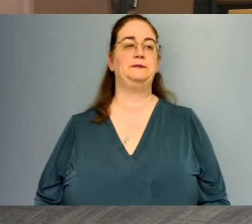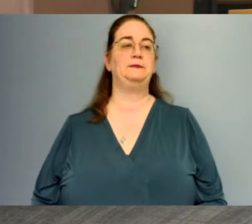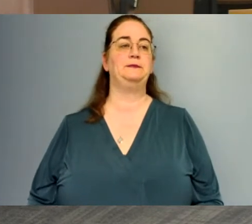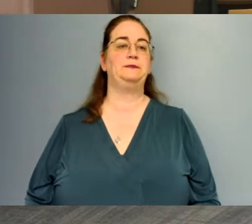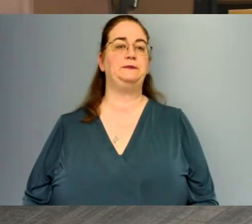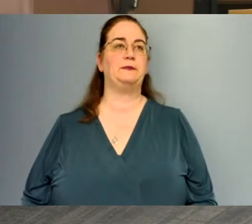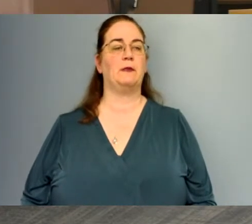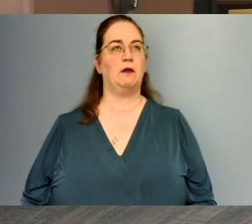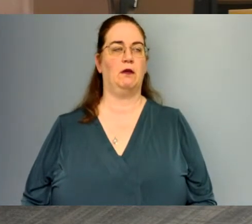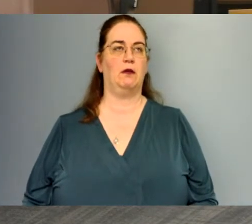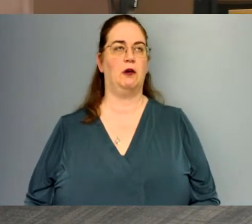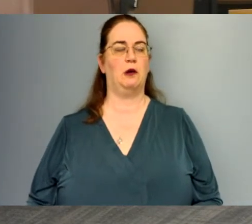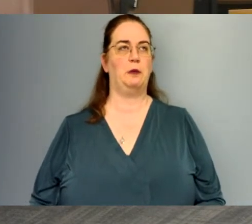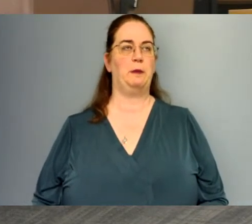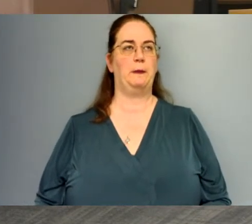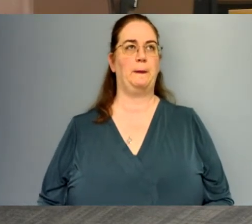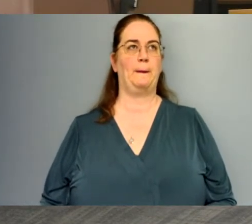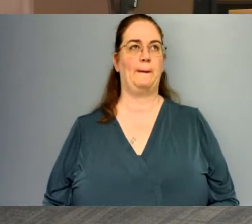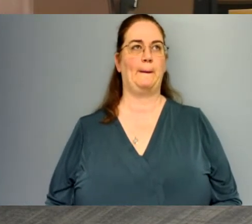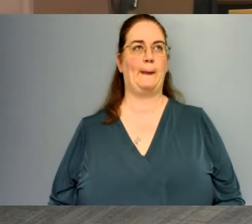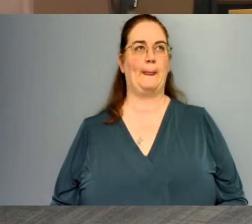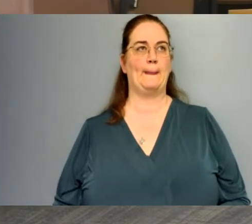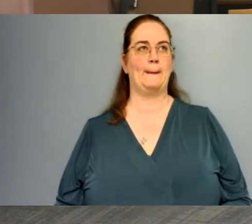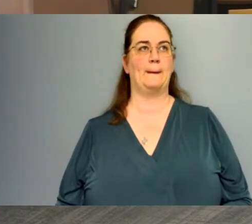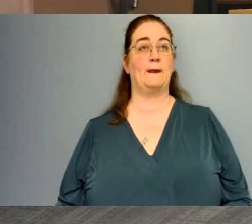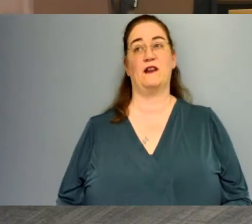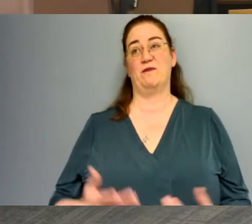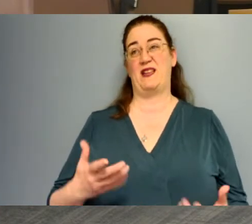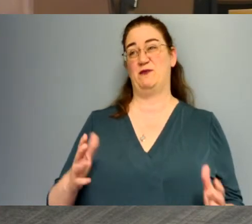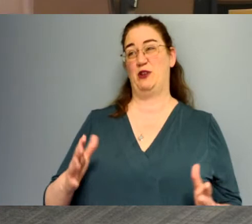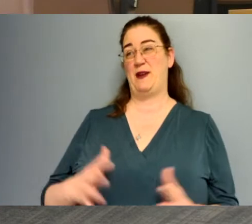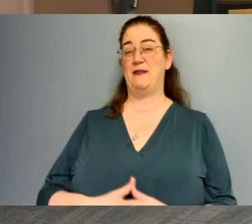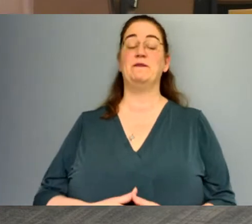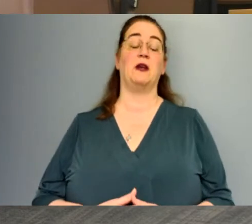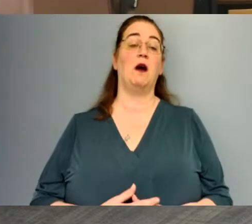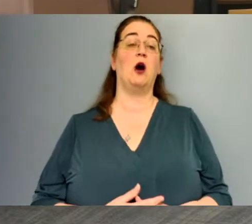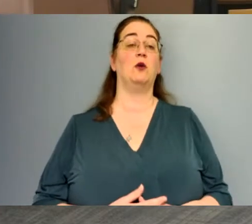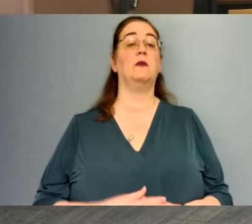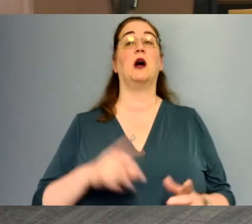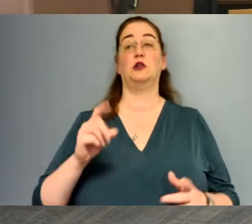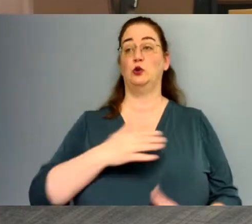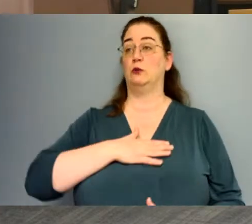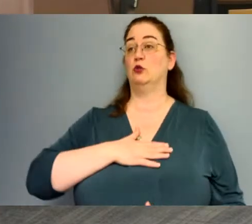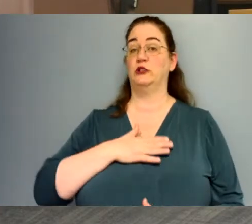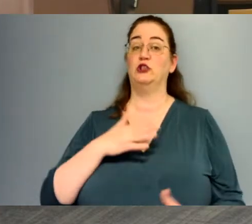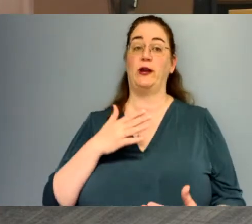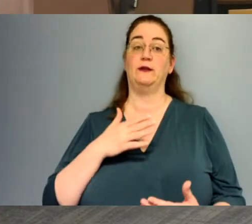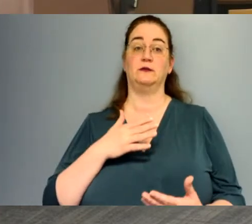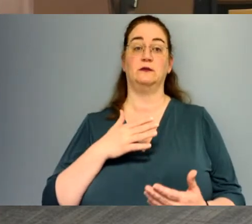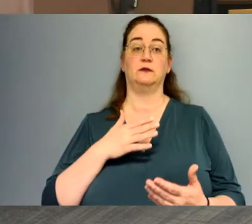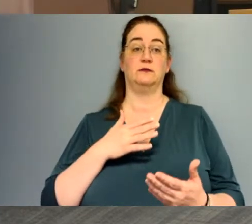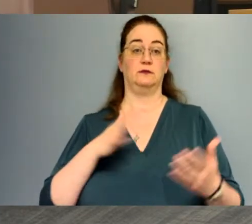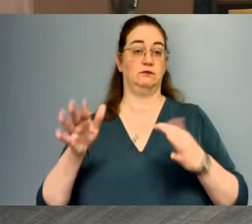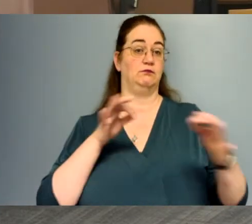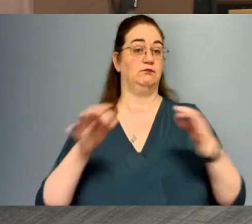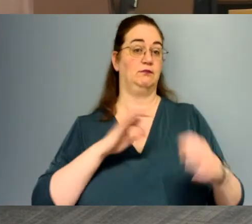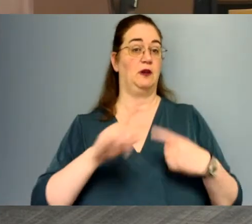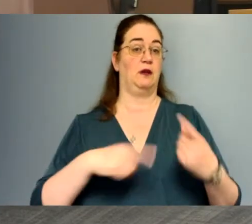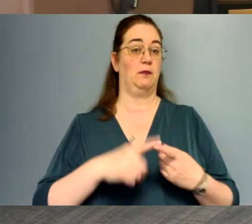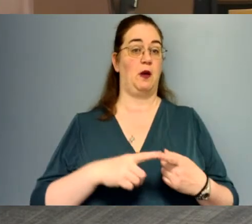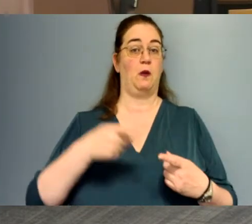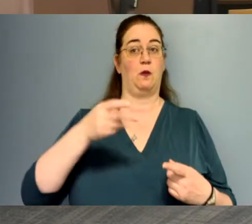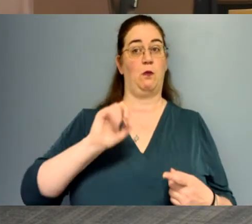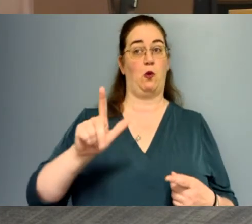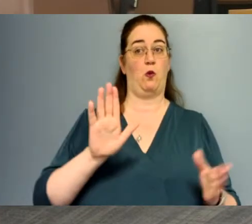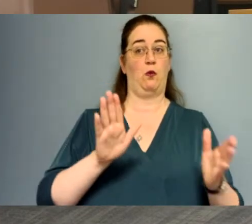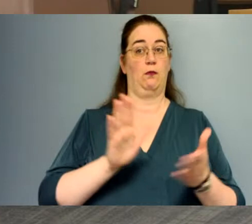Election check. That's really about it. I do appreciate the the explanation about the poll books as